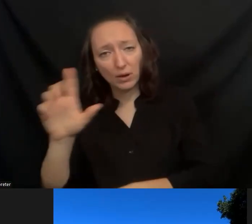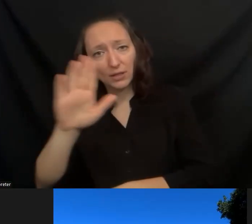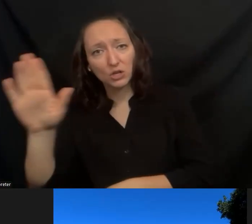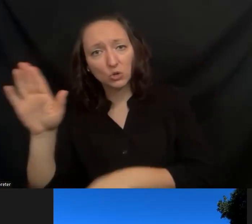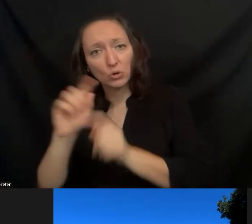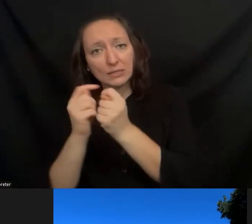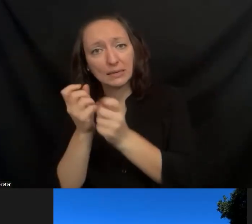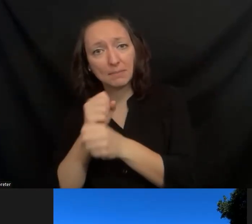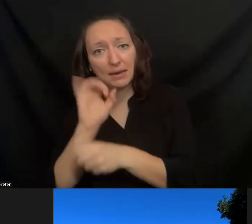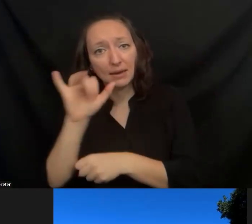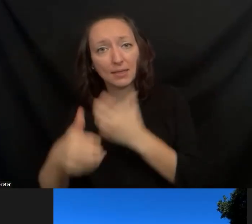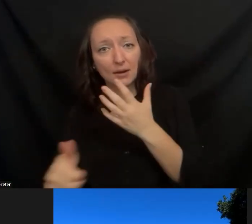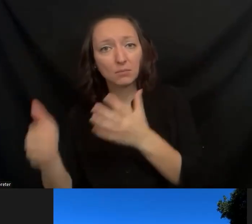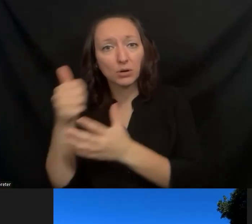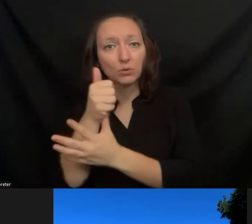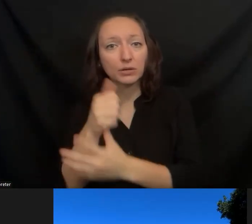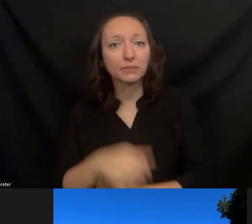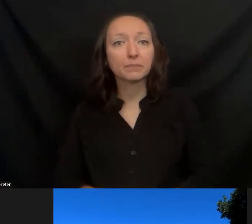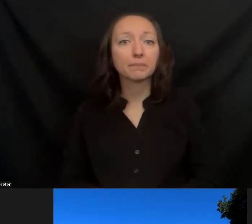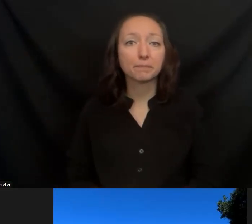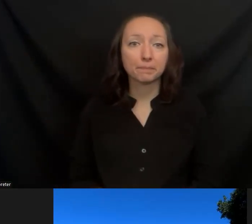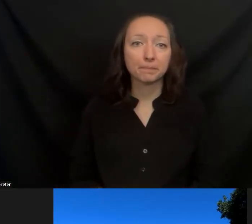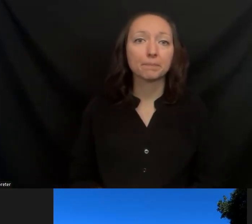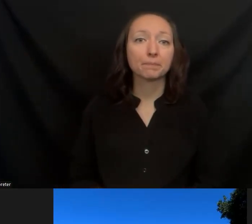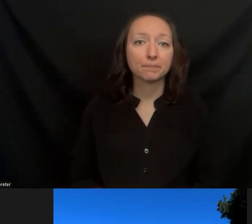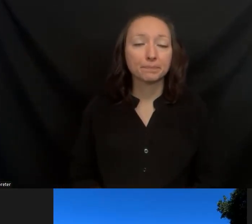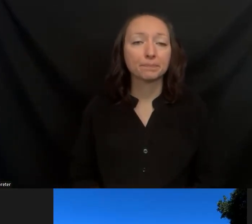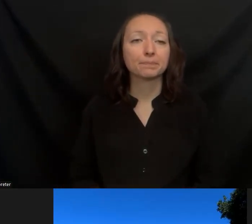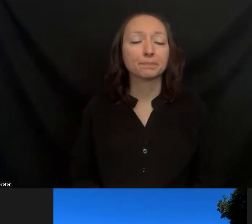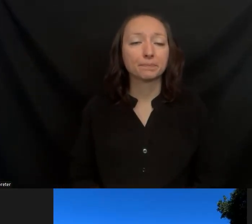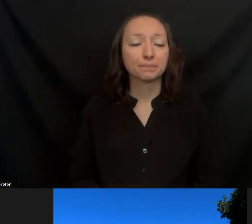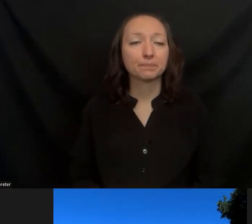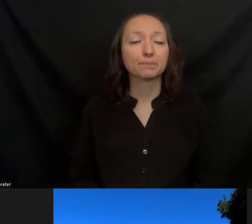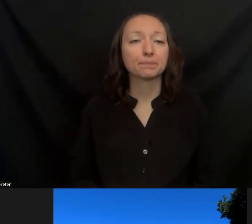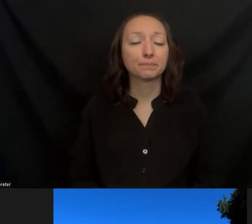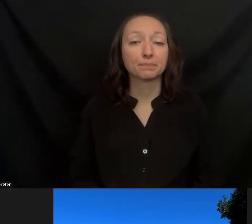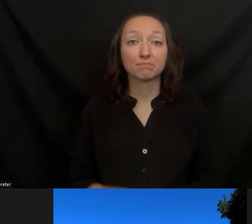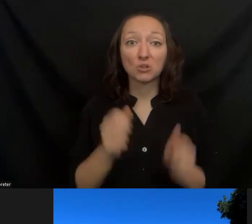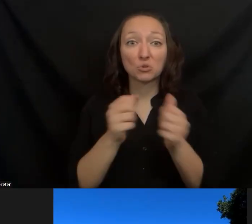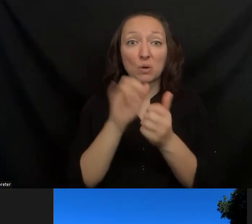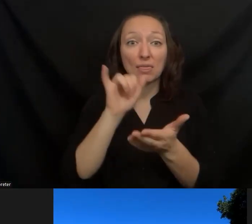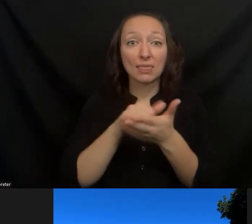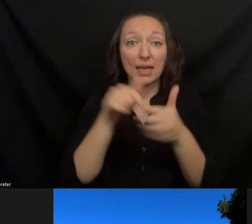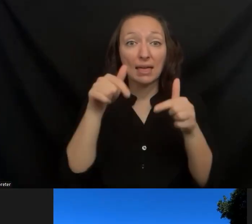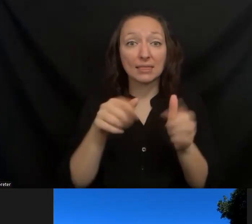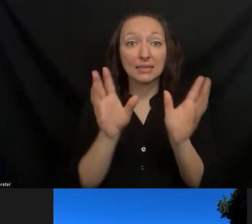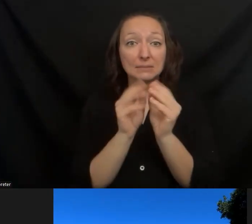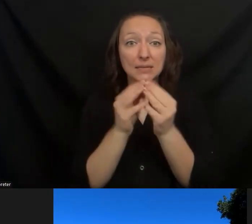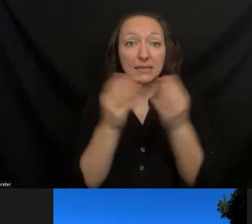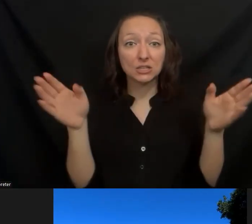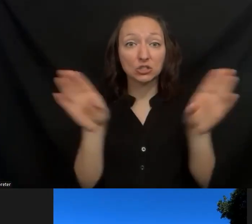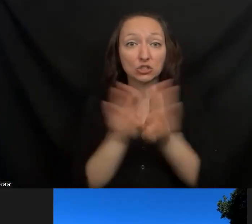priority. And with that, the meeting is adjourned.